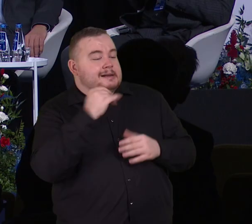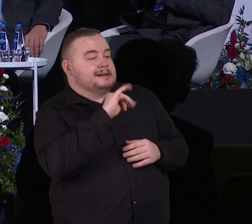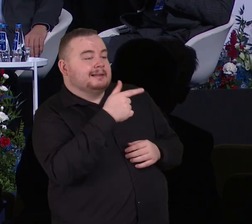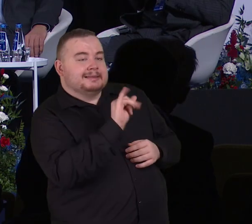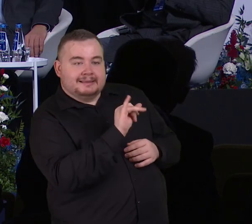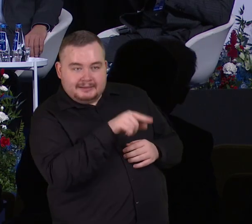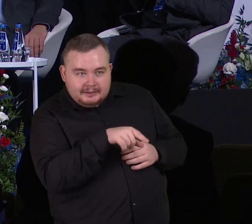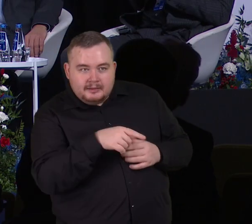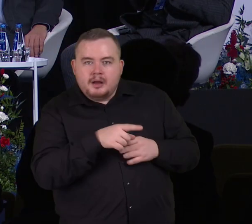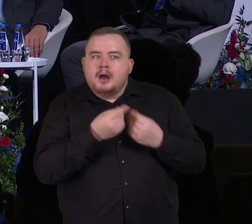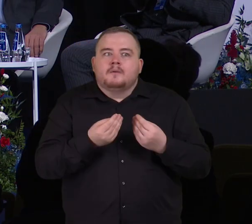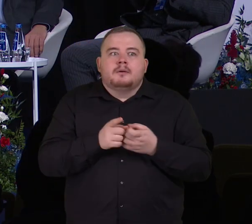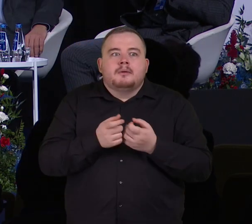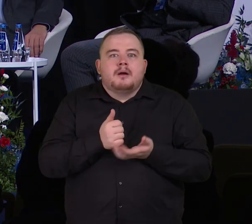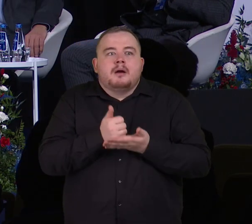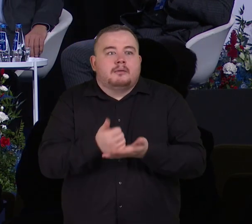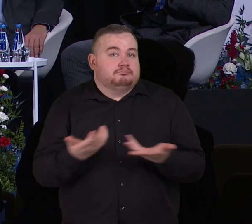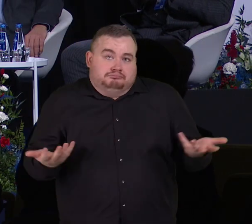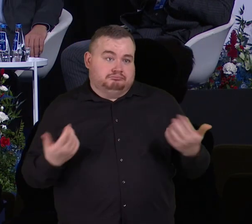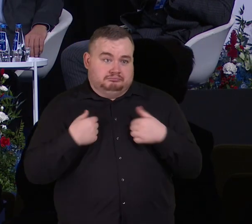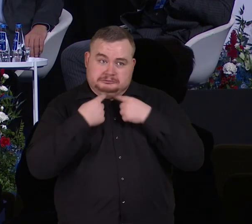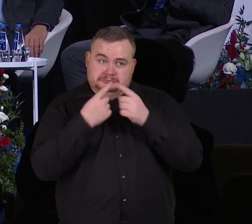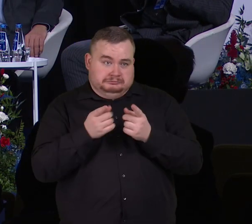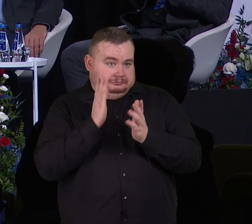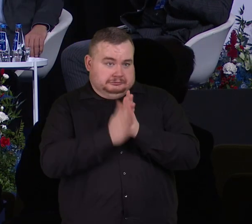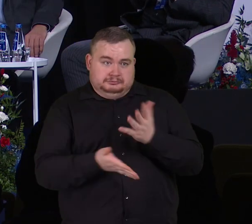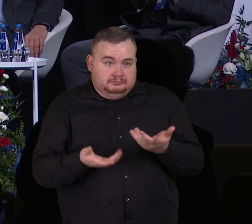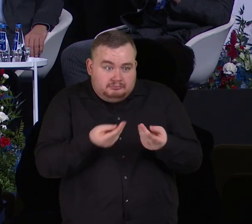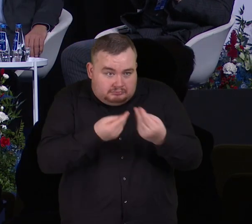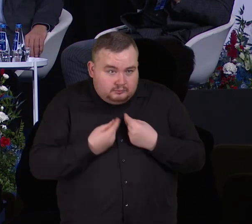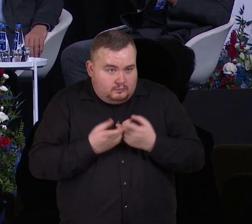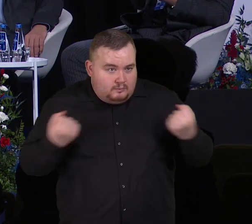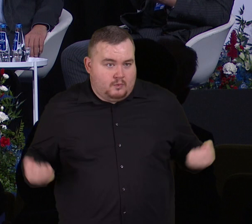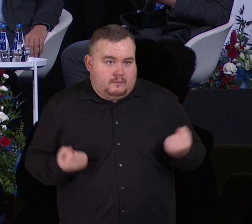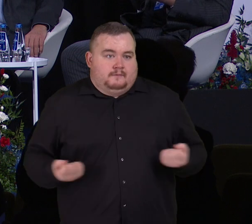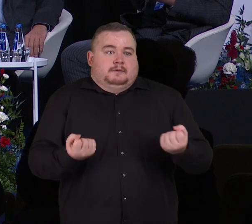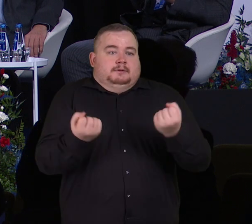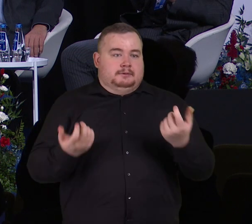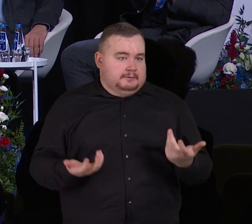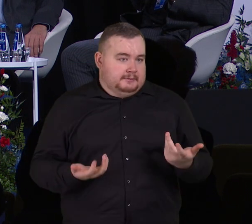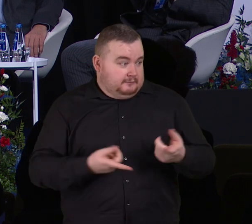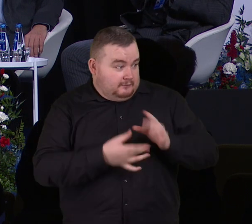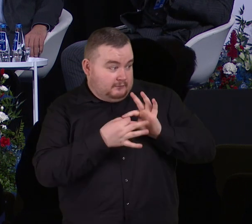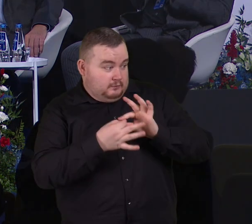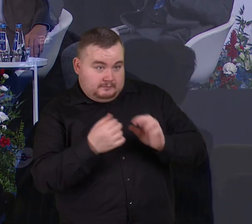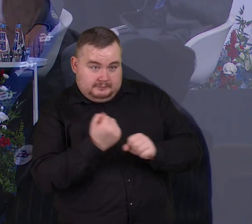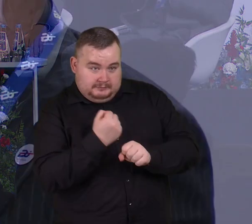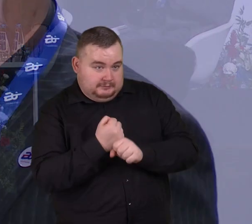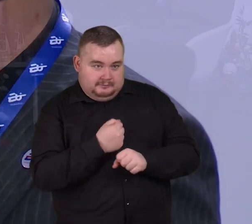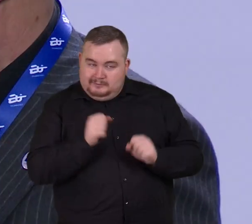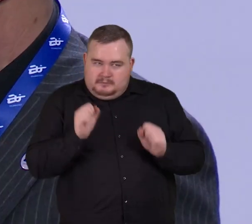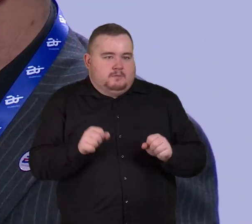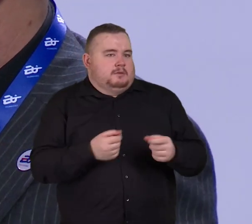building partnerships? Well, to put it simply, we became motivated to actually use